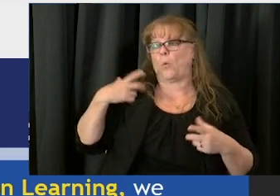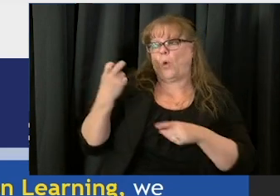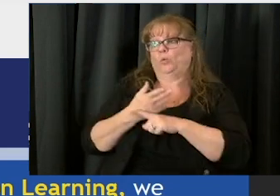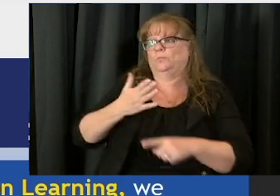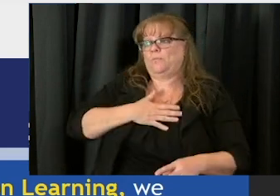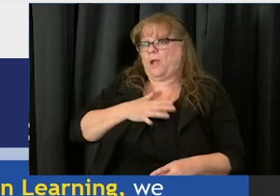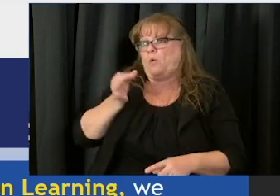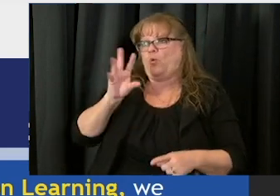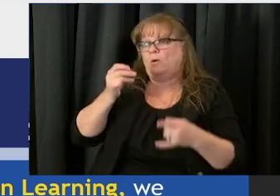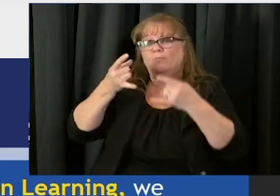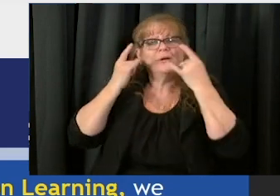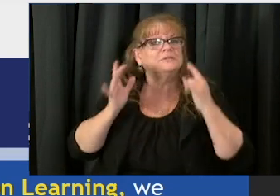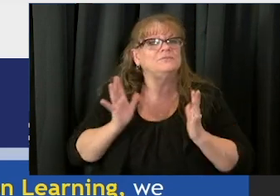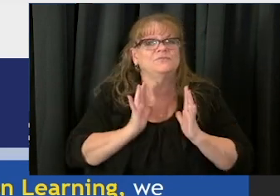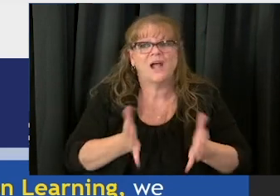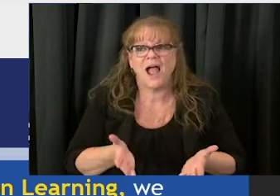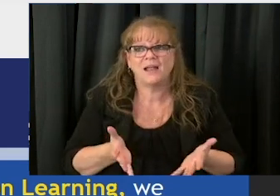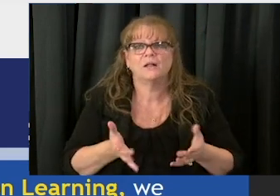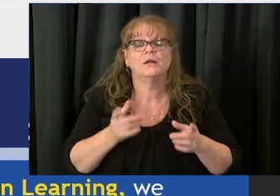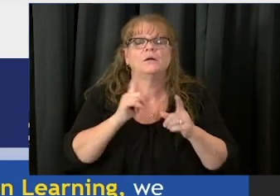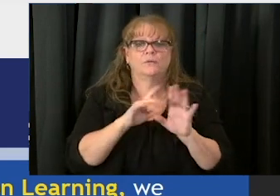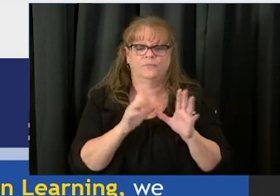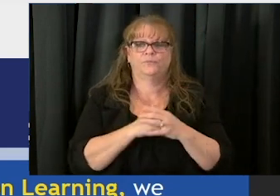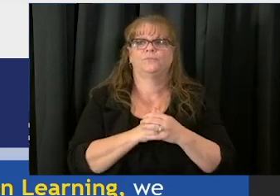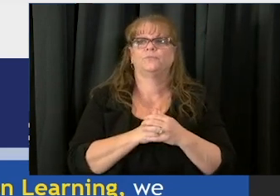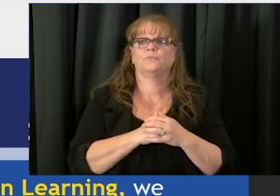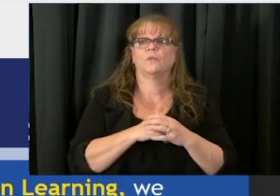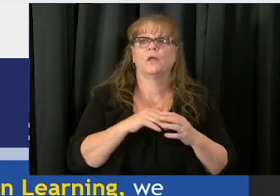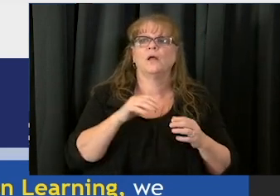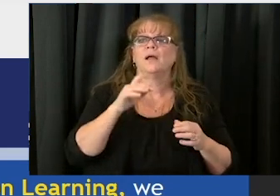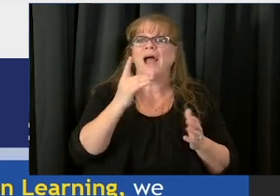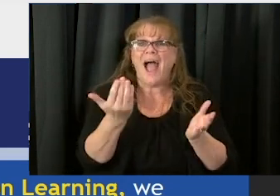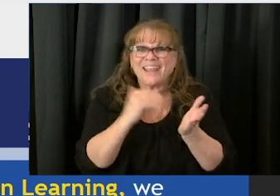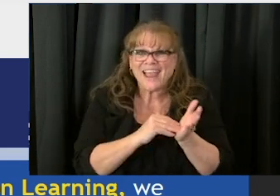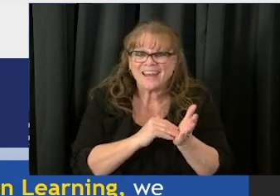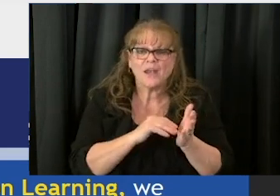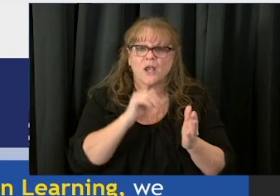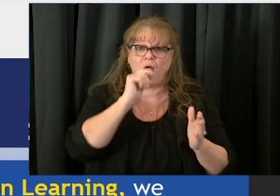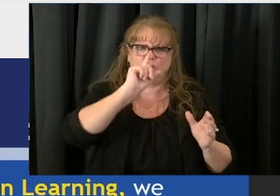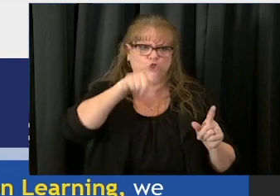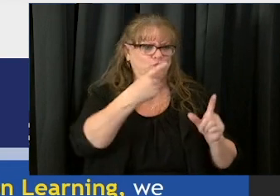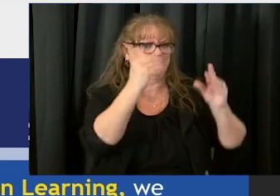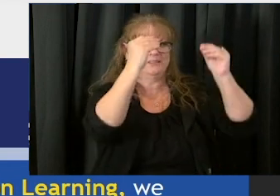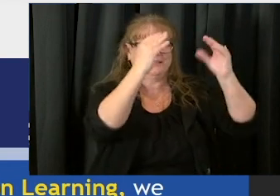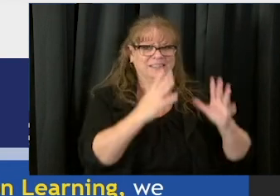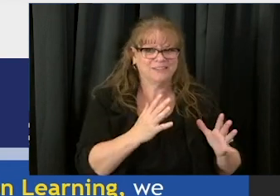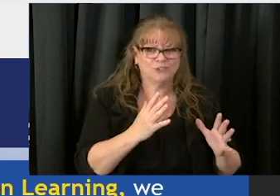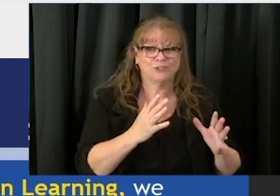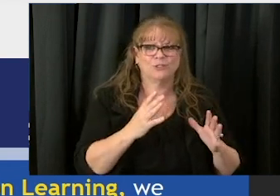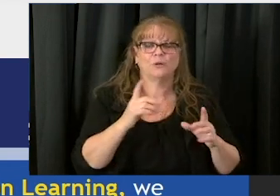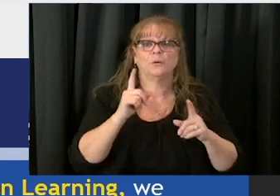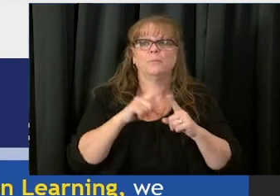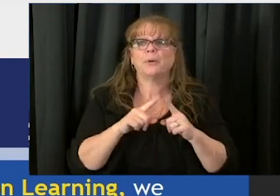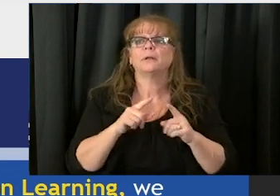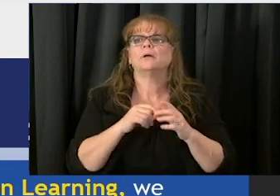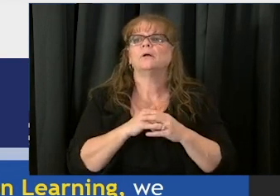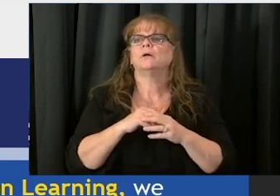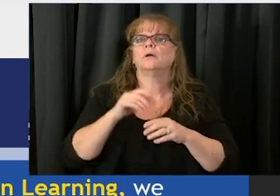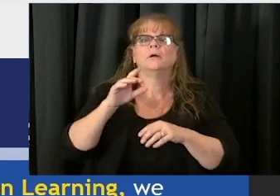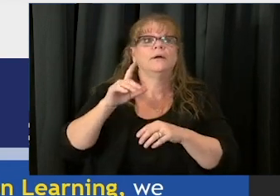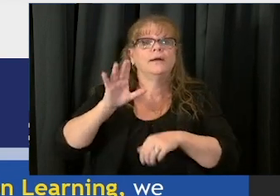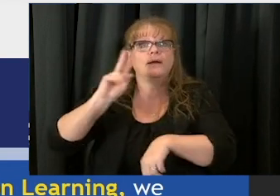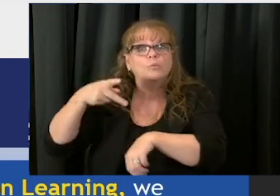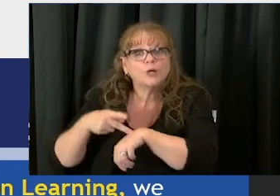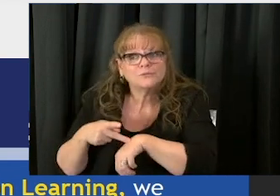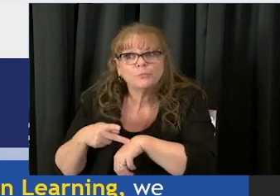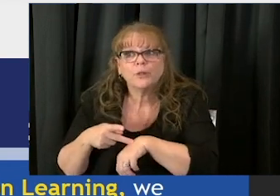if they want to have the highest level of protection that's available to them, if they're comfortable using cloth or a surgical mask,